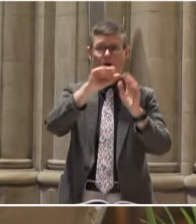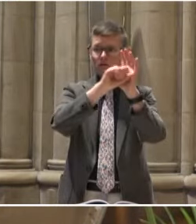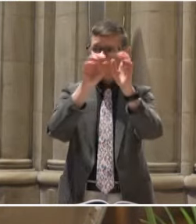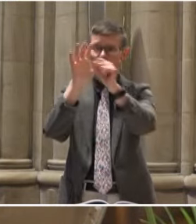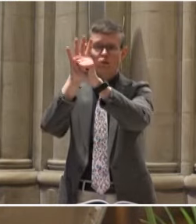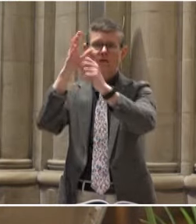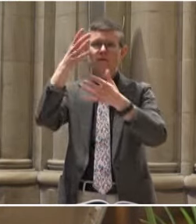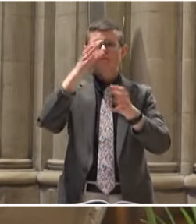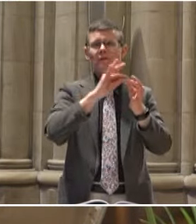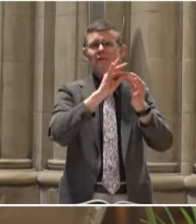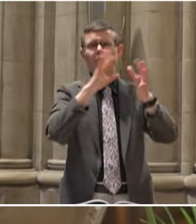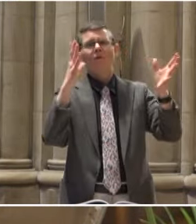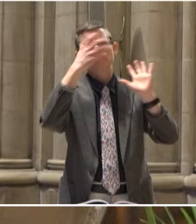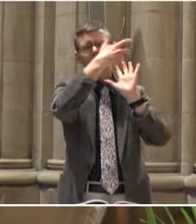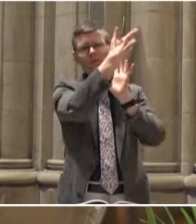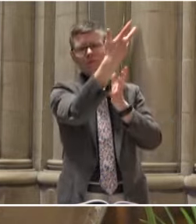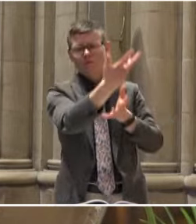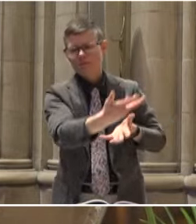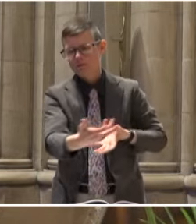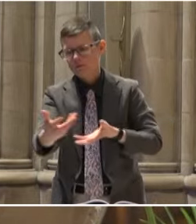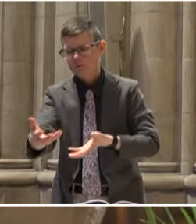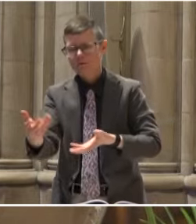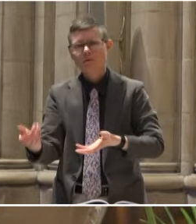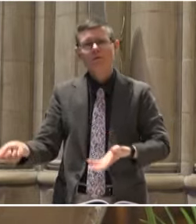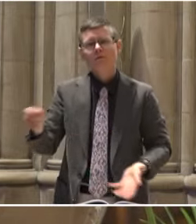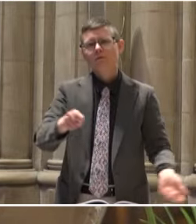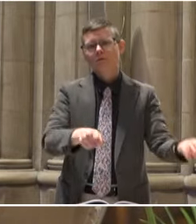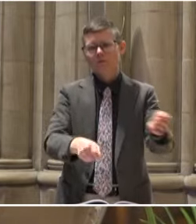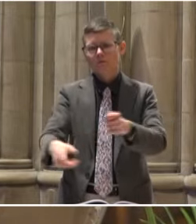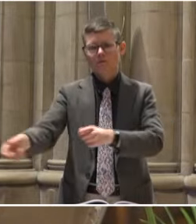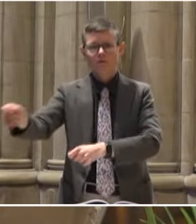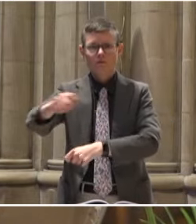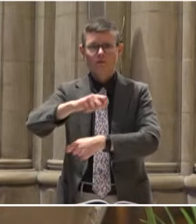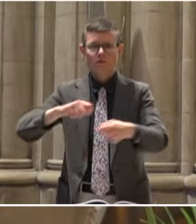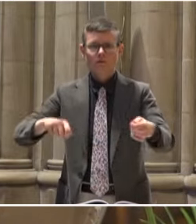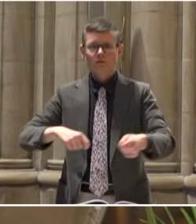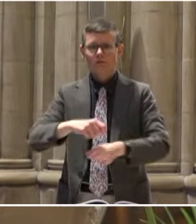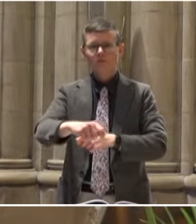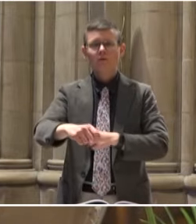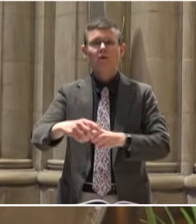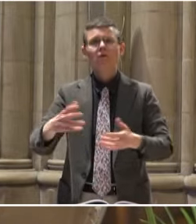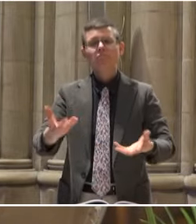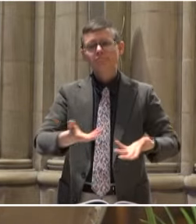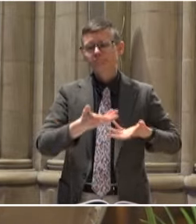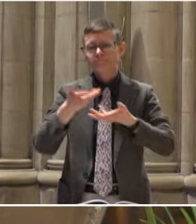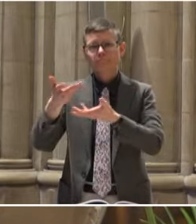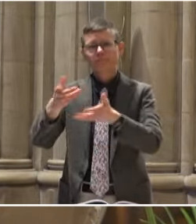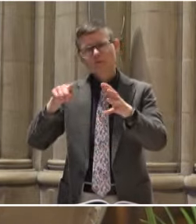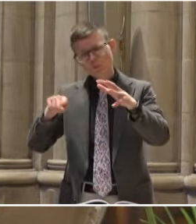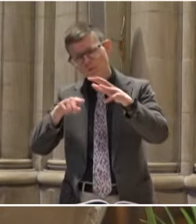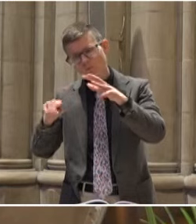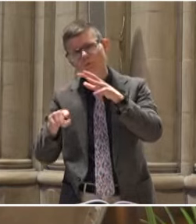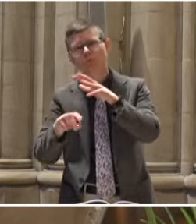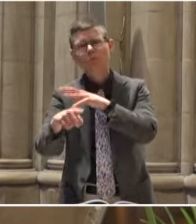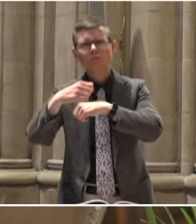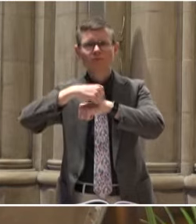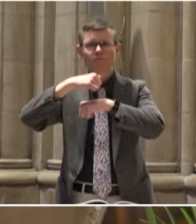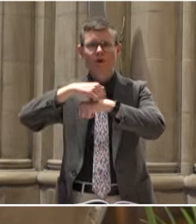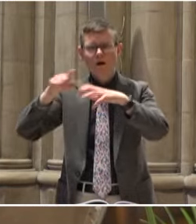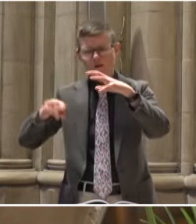it in the linen cloth and laid it in a tomb that had been hewn out of the